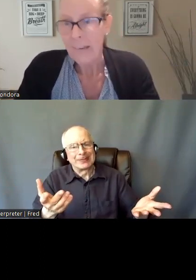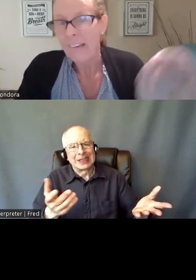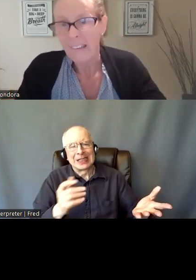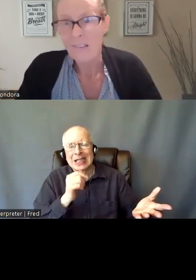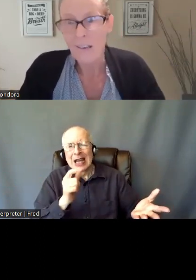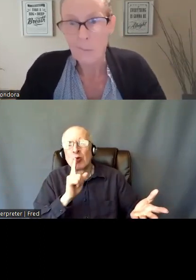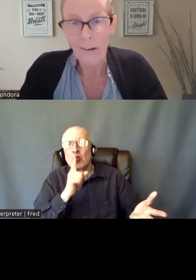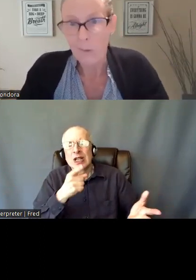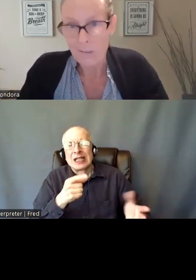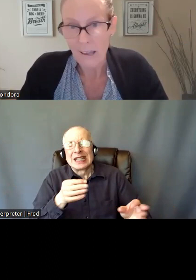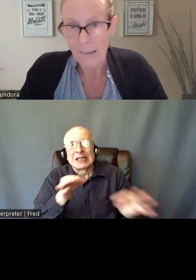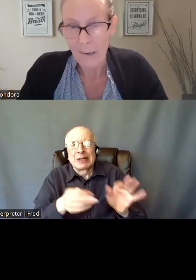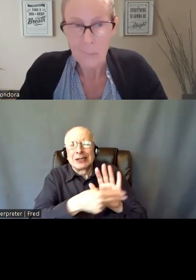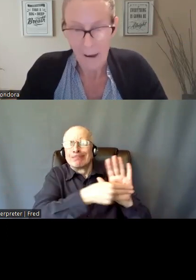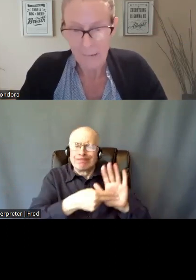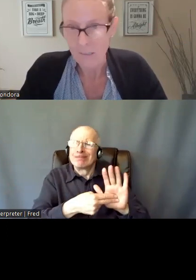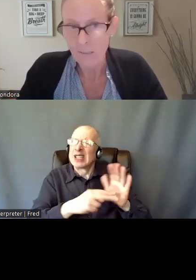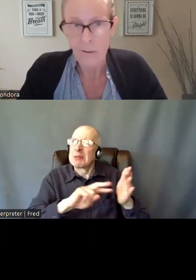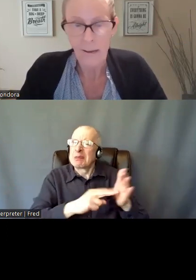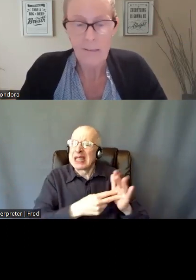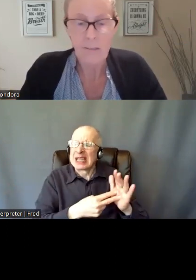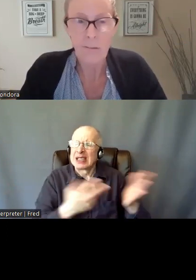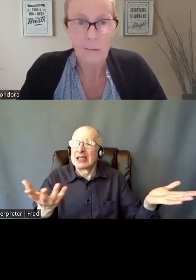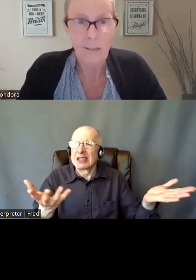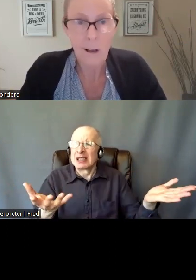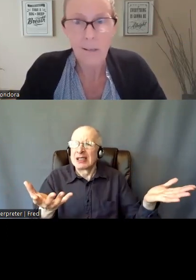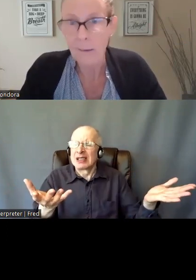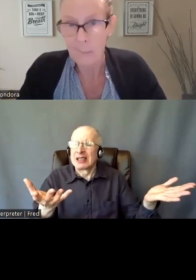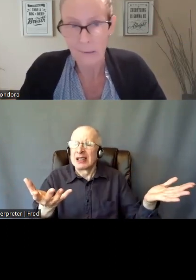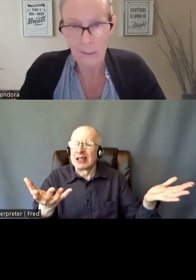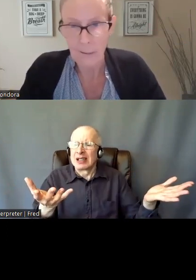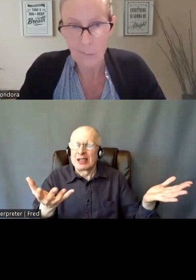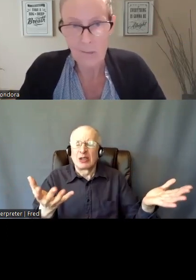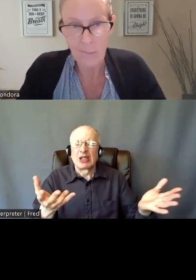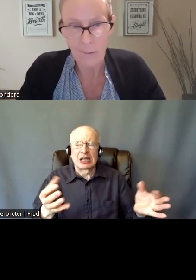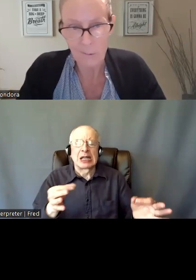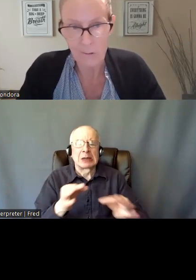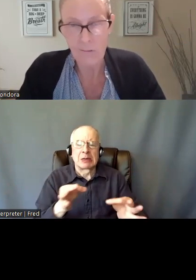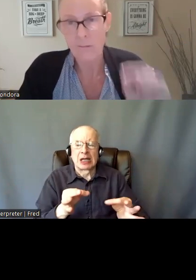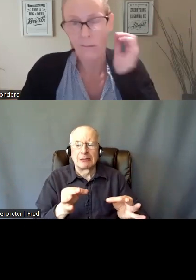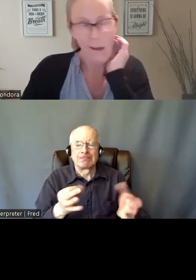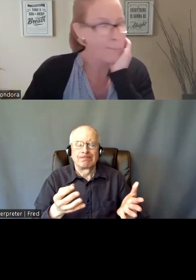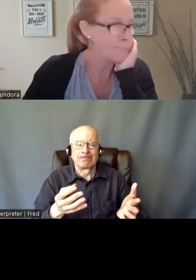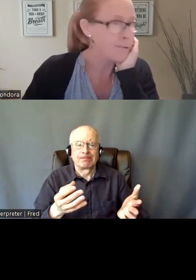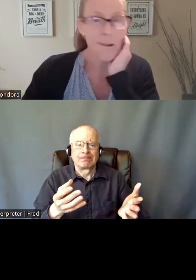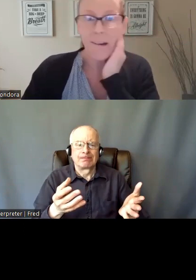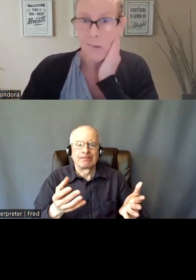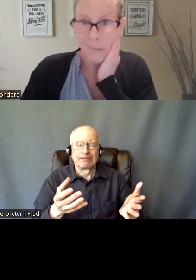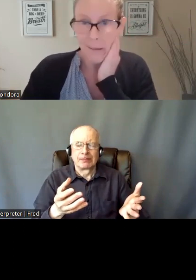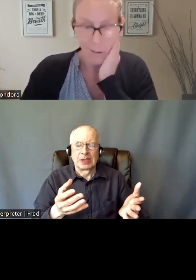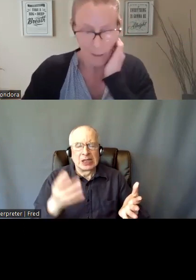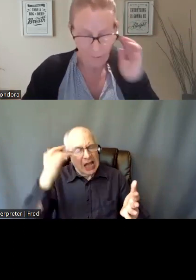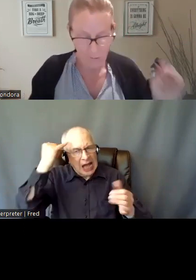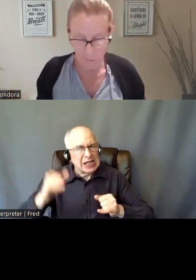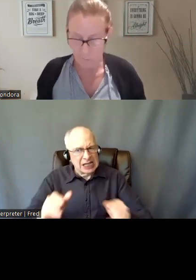define what it is and what it looks like in practice, okay? So let's talk a little bit about what some of those strategies